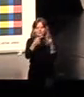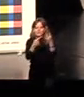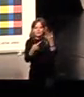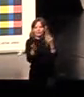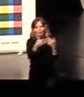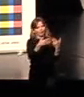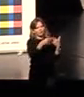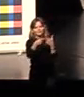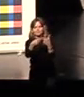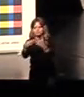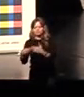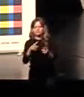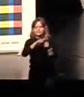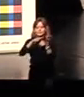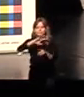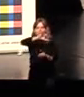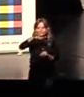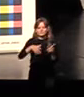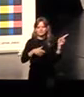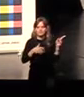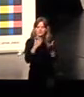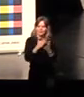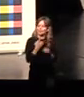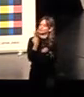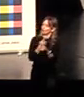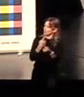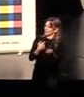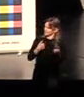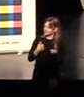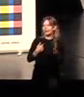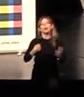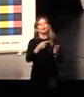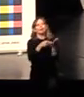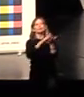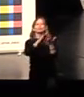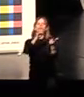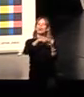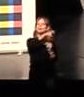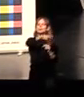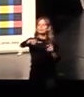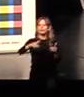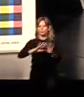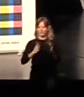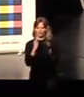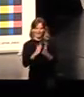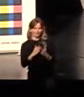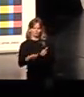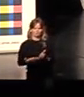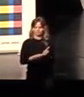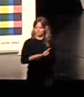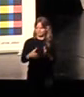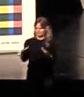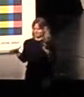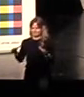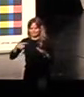jou en hier hun macron some time speaks in de nemen of de people we dat intuïtief zul je